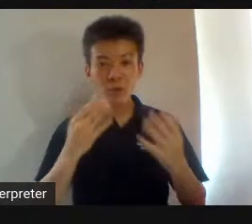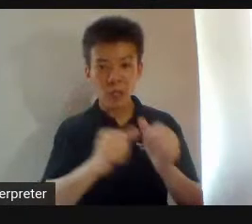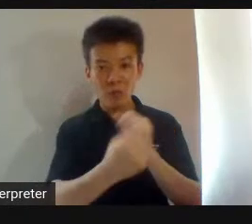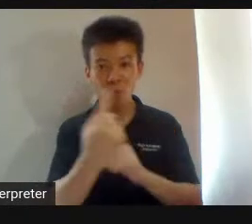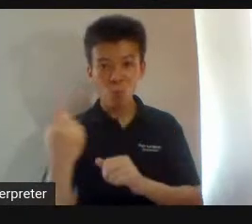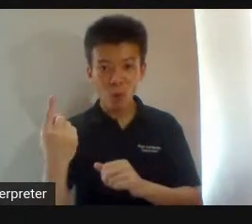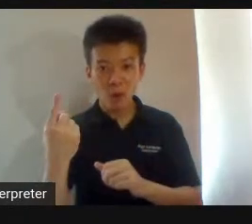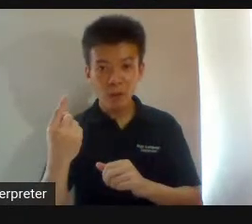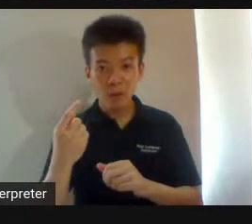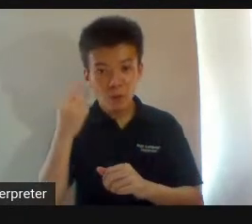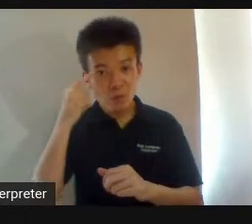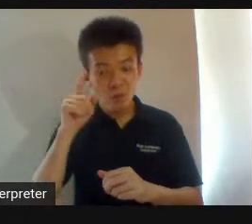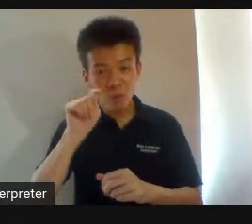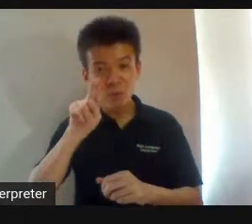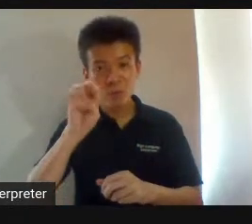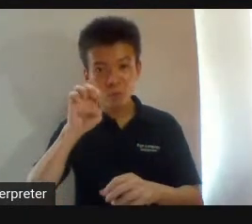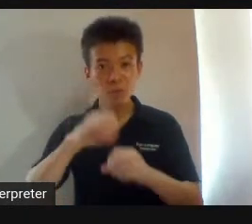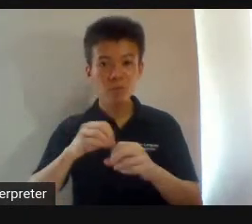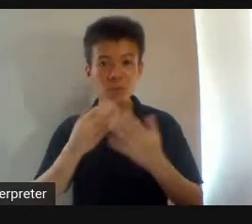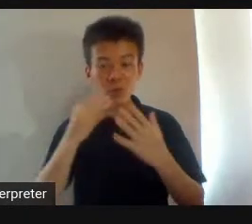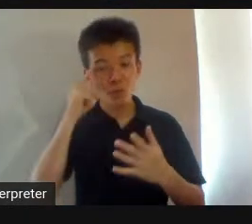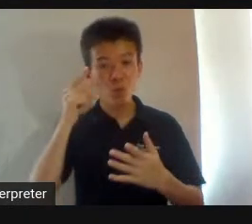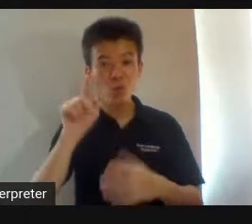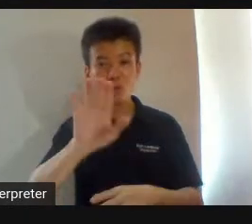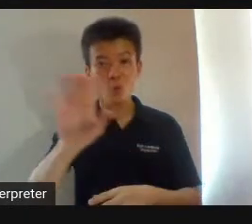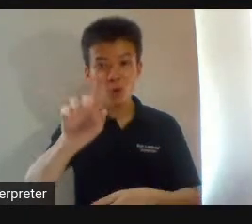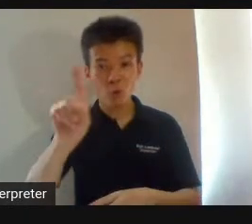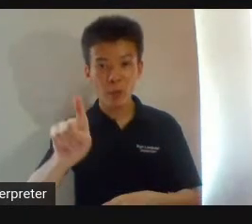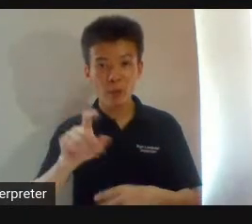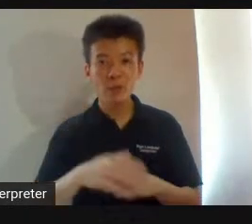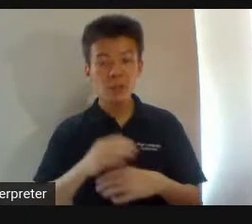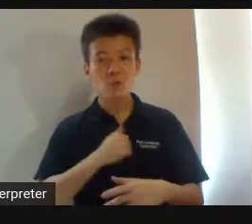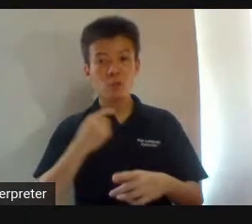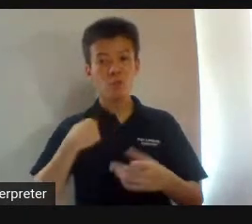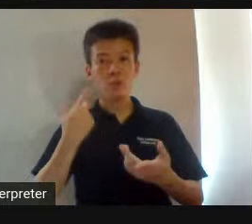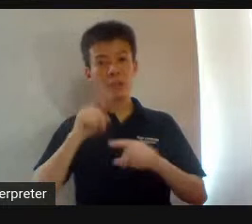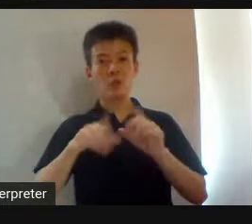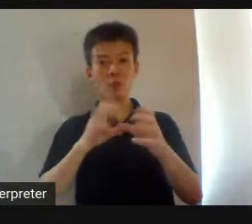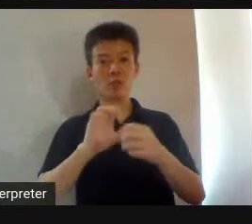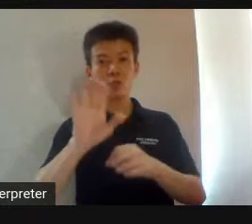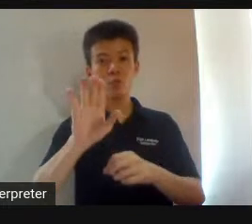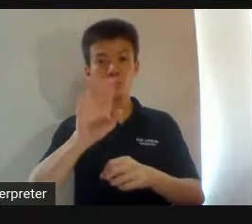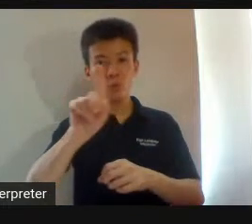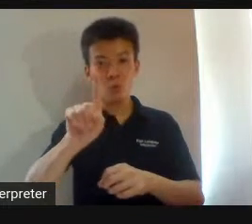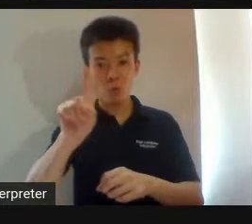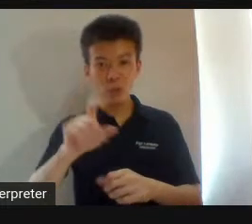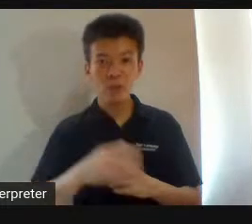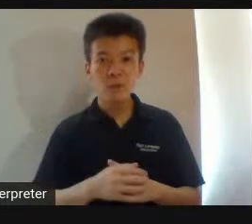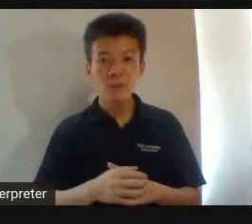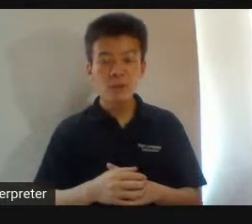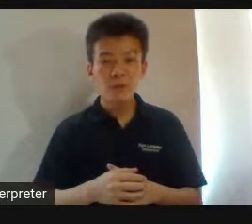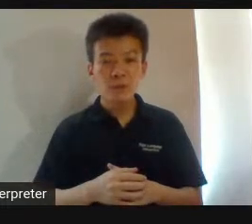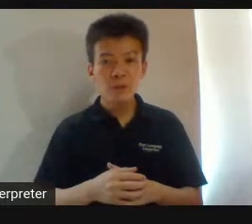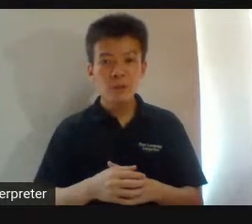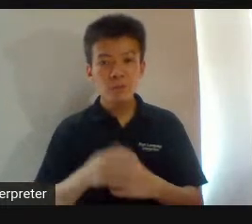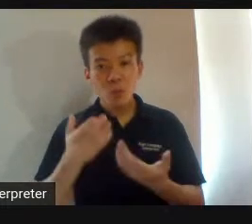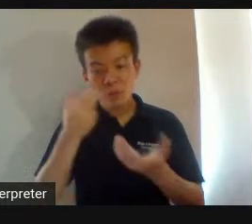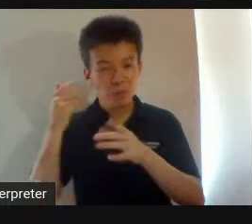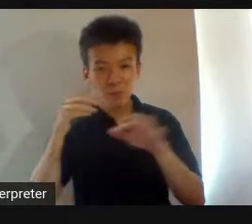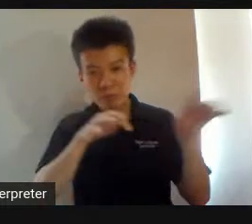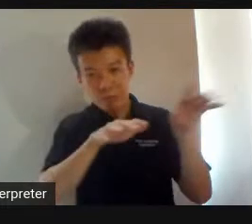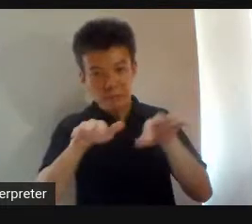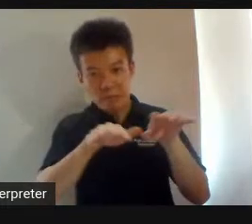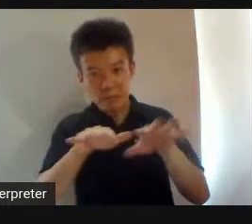everyone, for tuning in, and thank you for all the questions. Sorry if we didn't get to yours. There have been an influx of